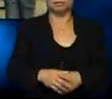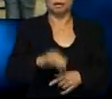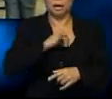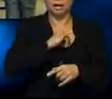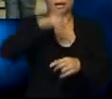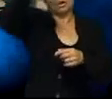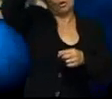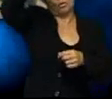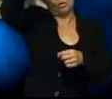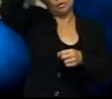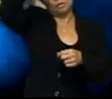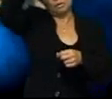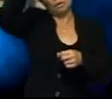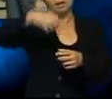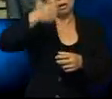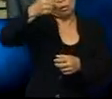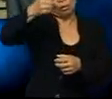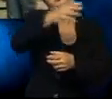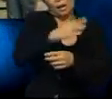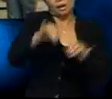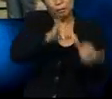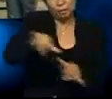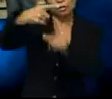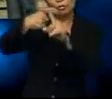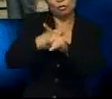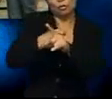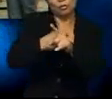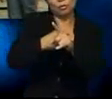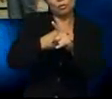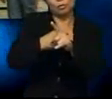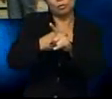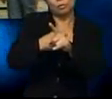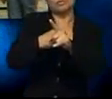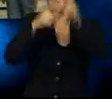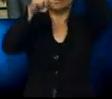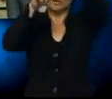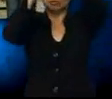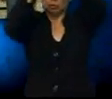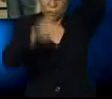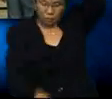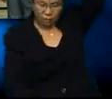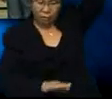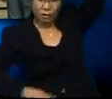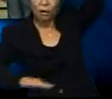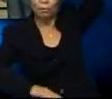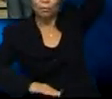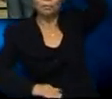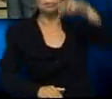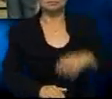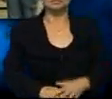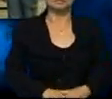other end of the handle. I can hold up my arm to make where that is. Then we'll measure it from the mud to the ground. We have the rope